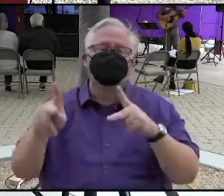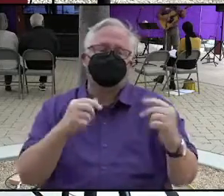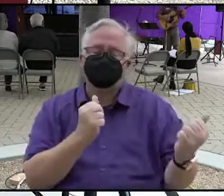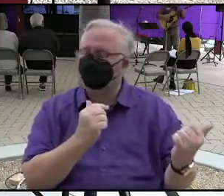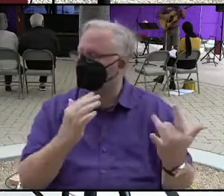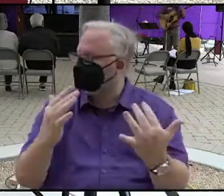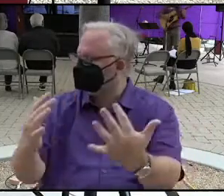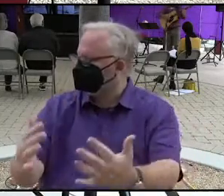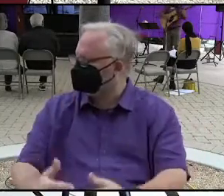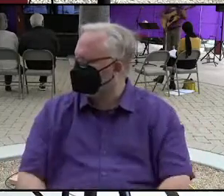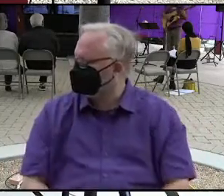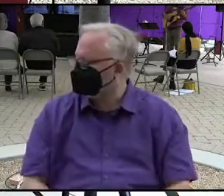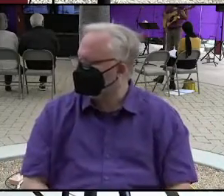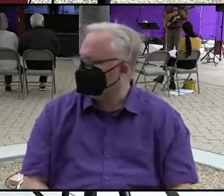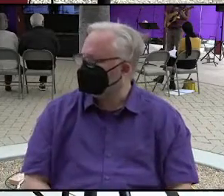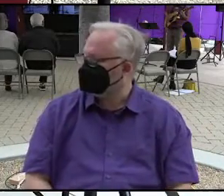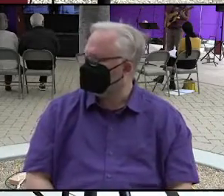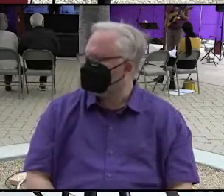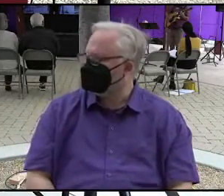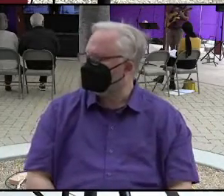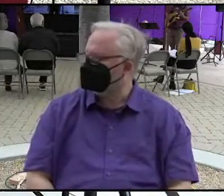burned.